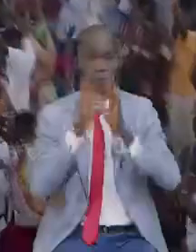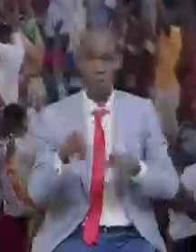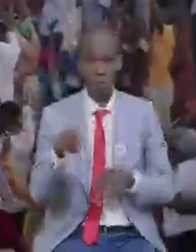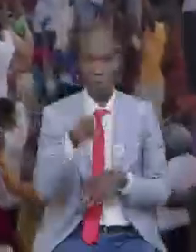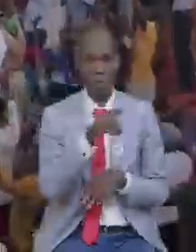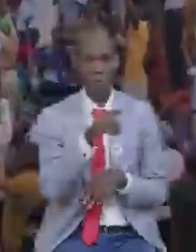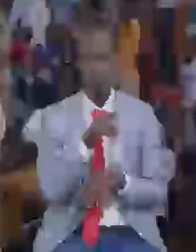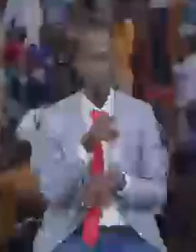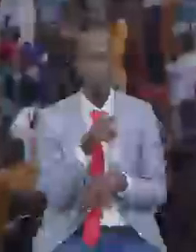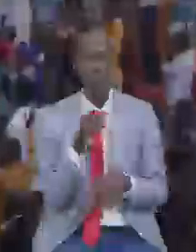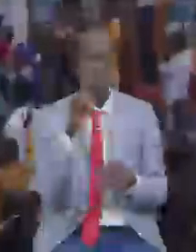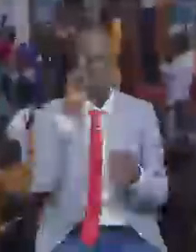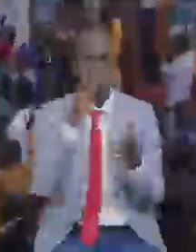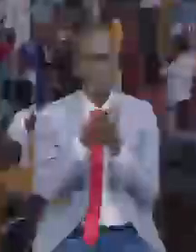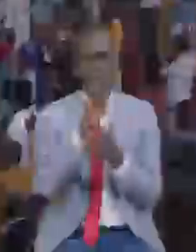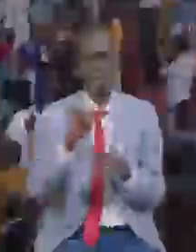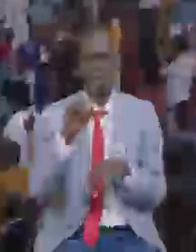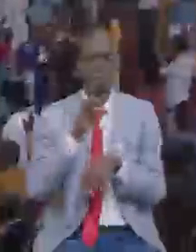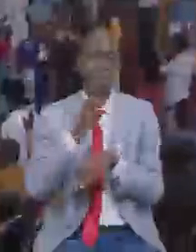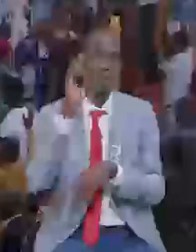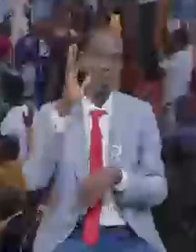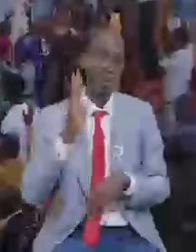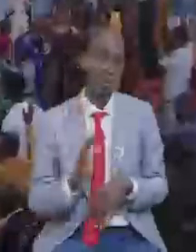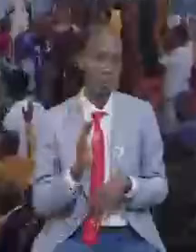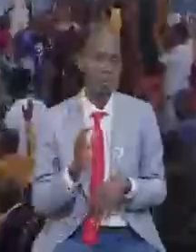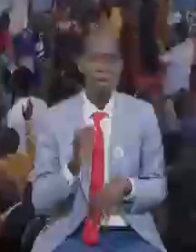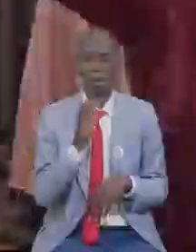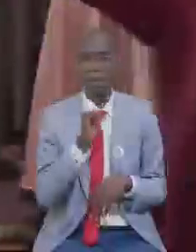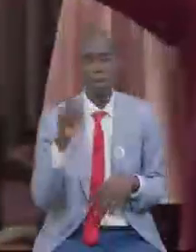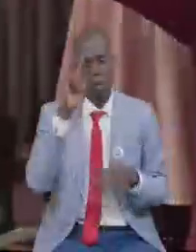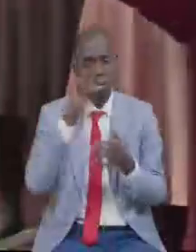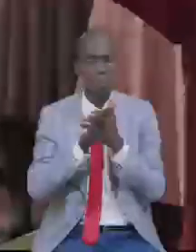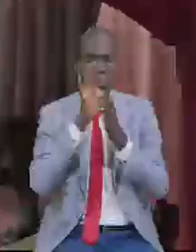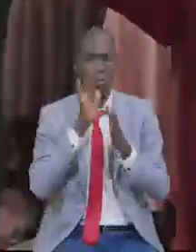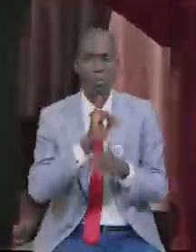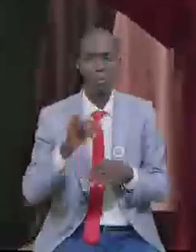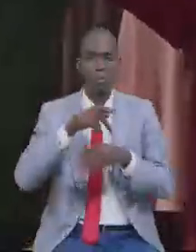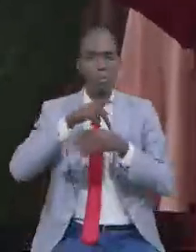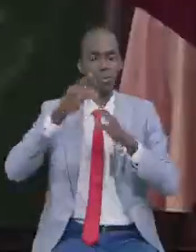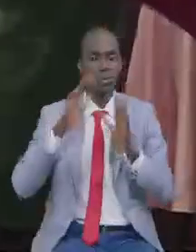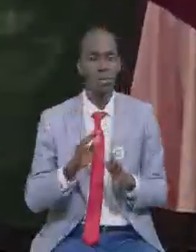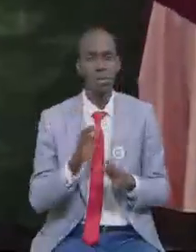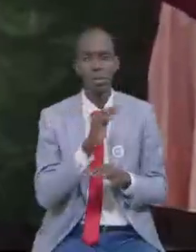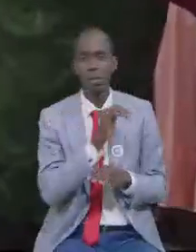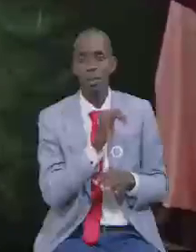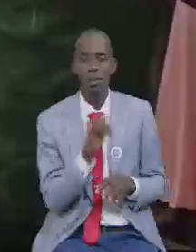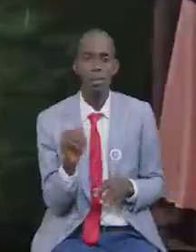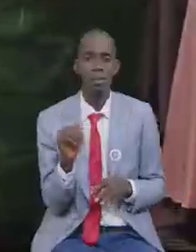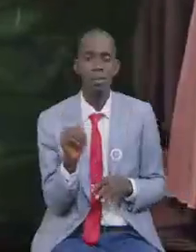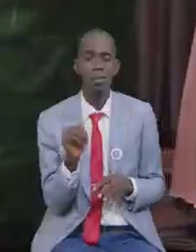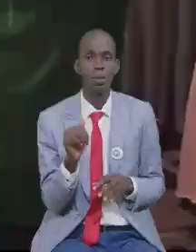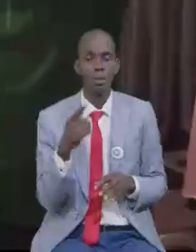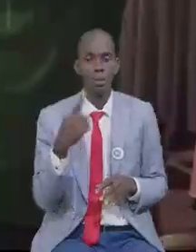Believer, a believing minister, a believing professional, a believing child, son, daughter